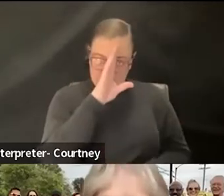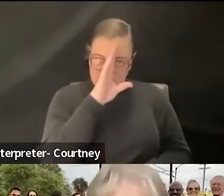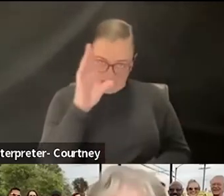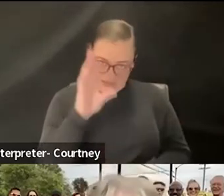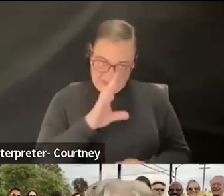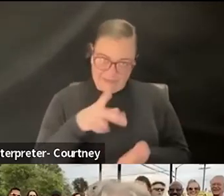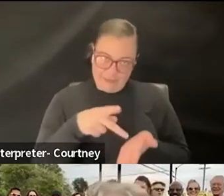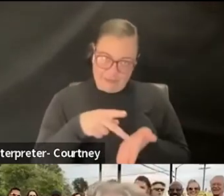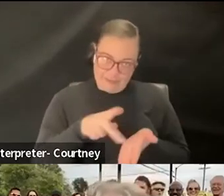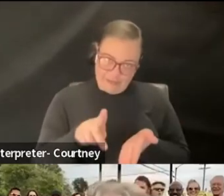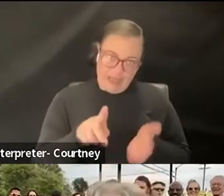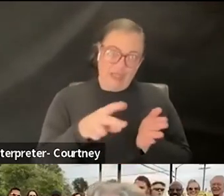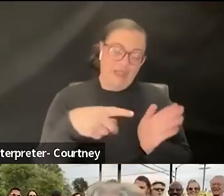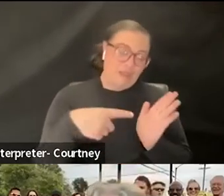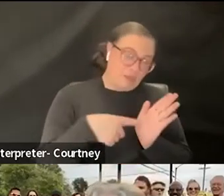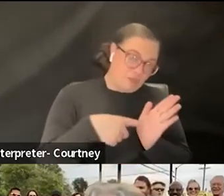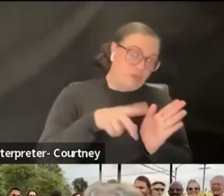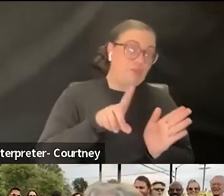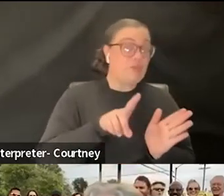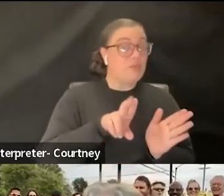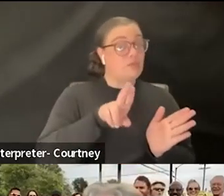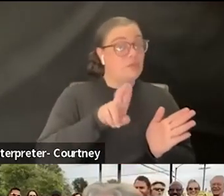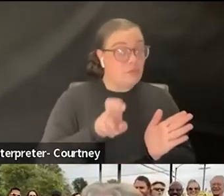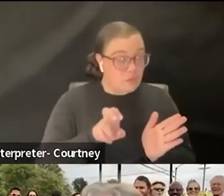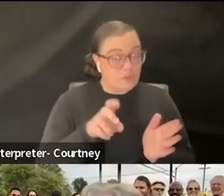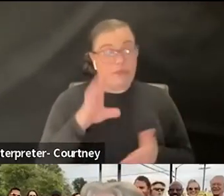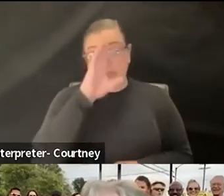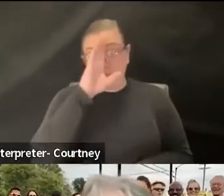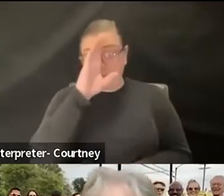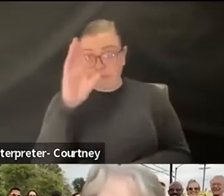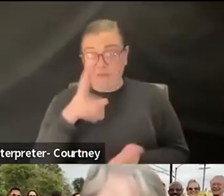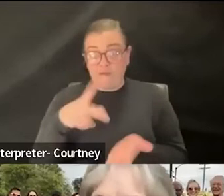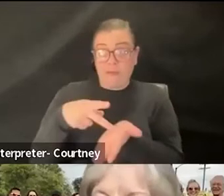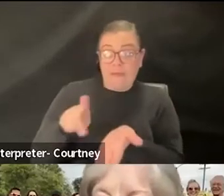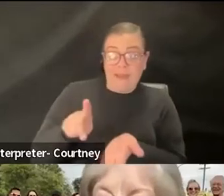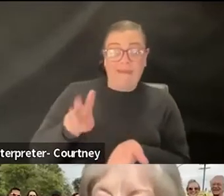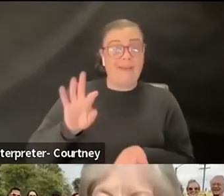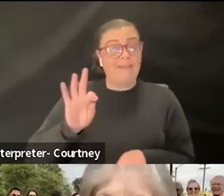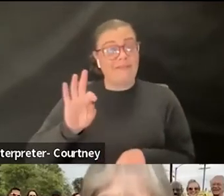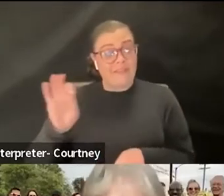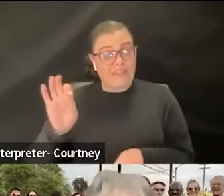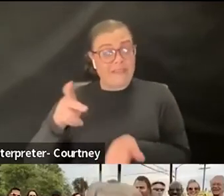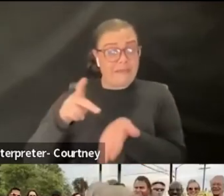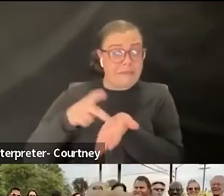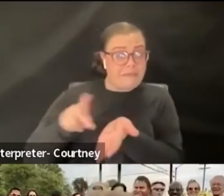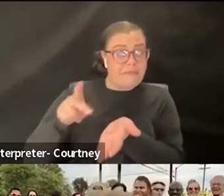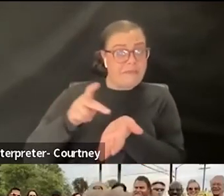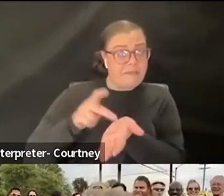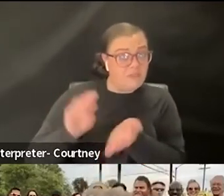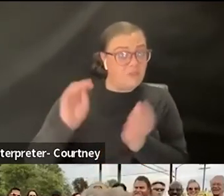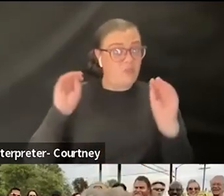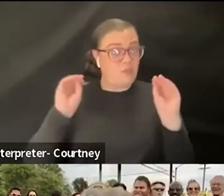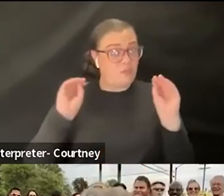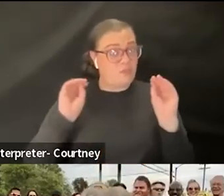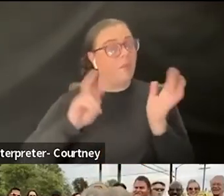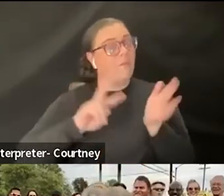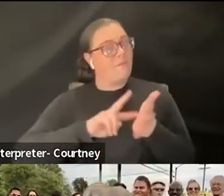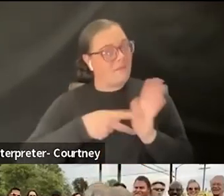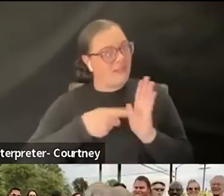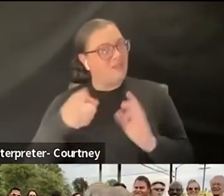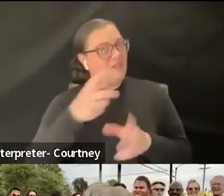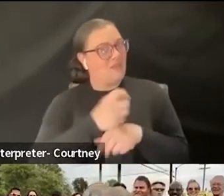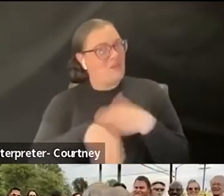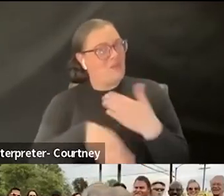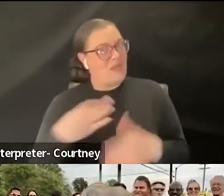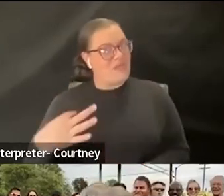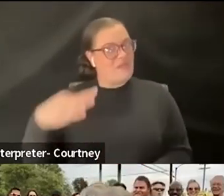the advantages that a union contract has to offer, but you never have to join. And so we have, you